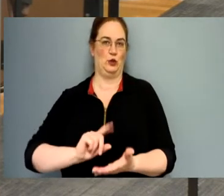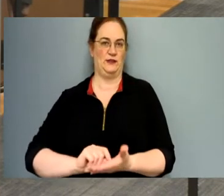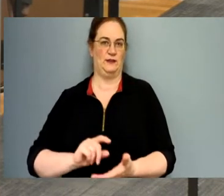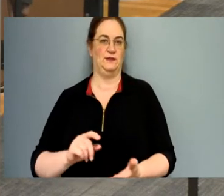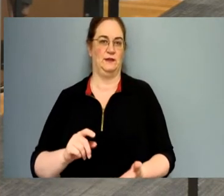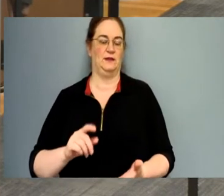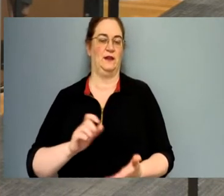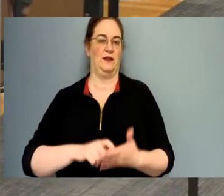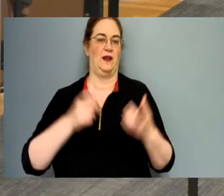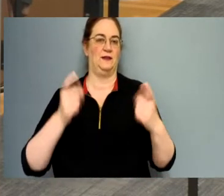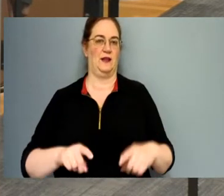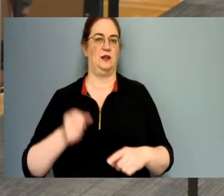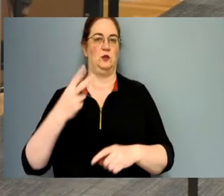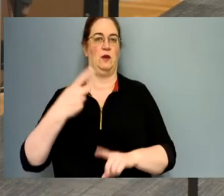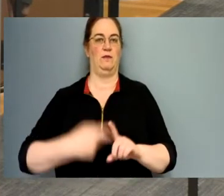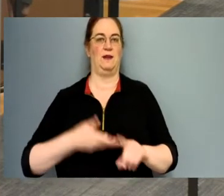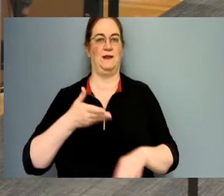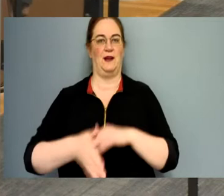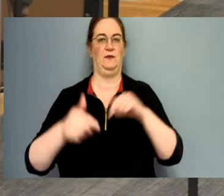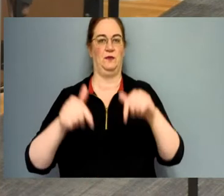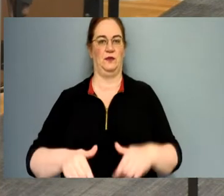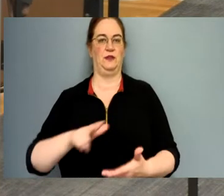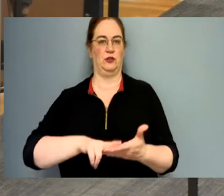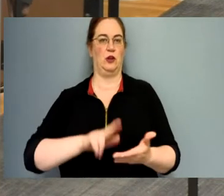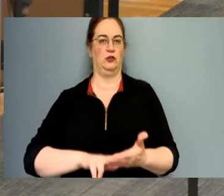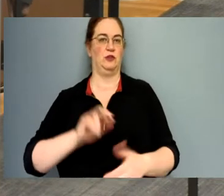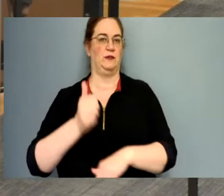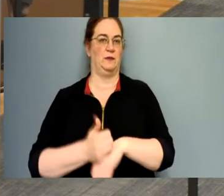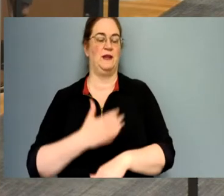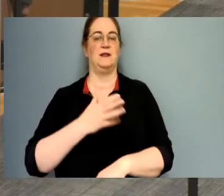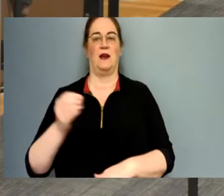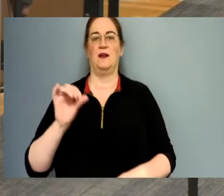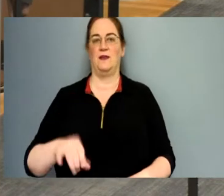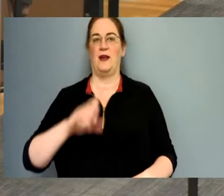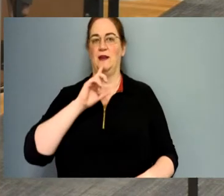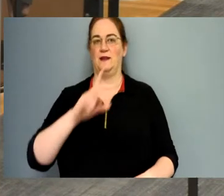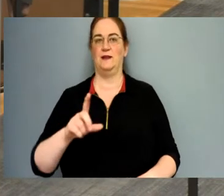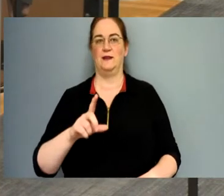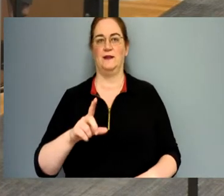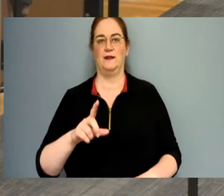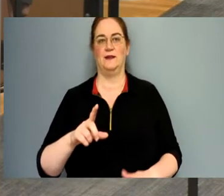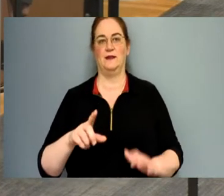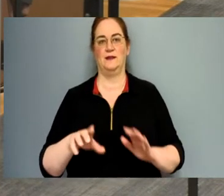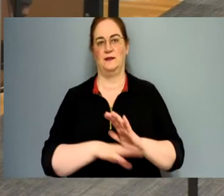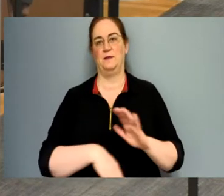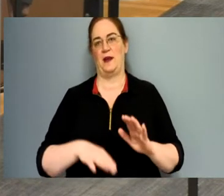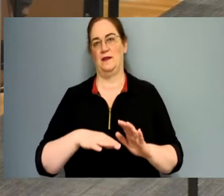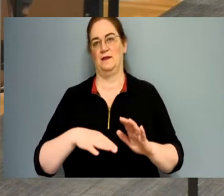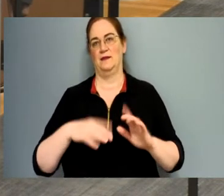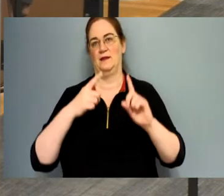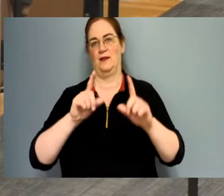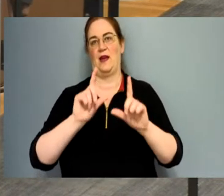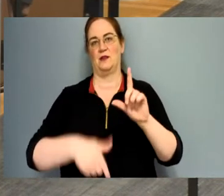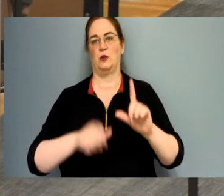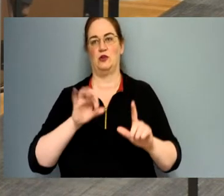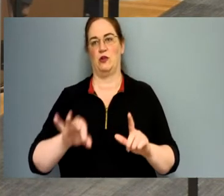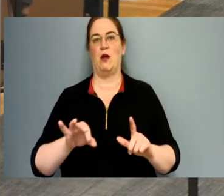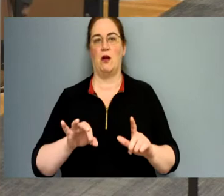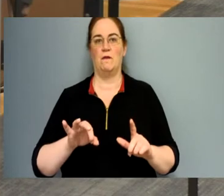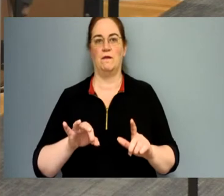That takes place 12 months after this contract is in place, and that is basically the expiration date of